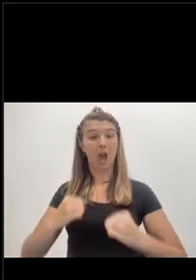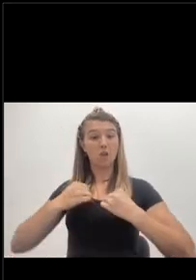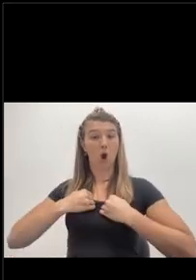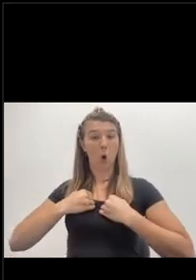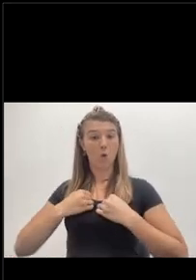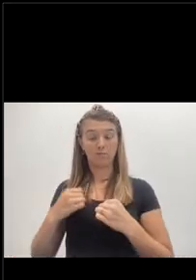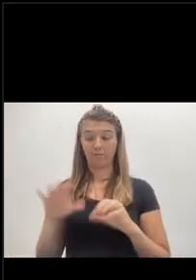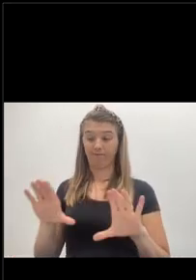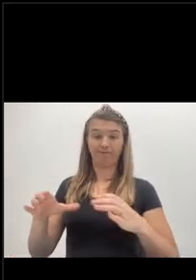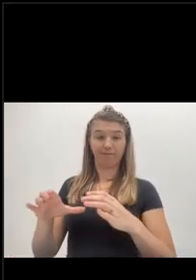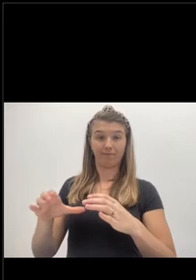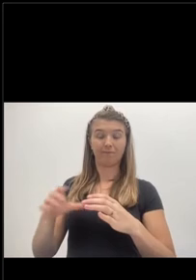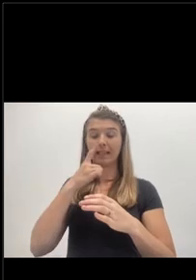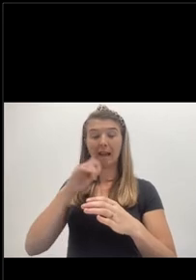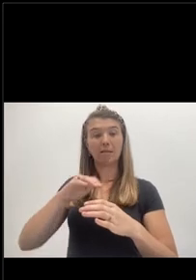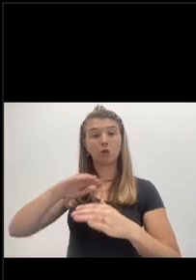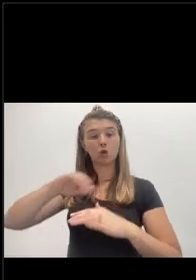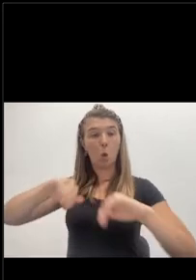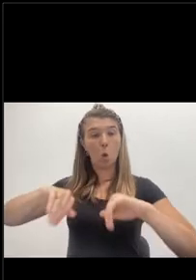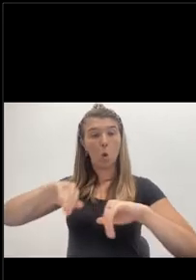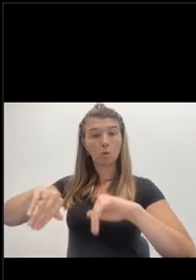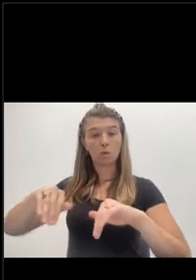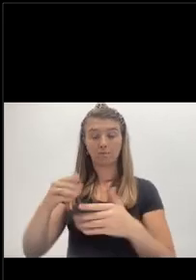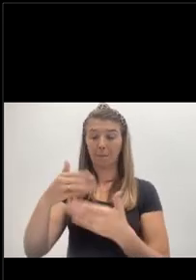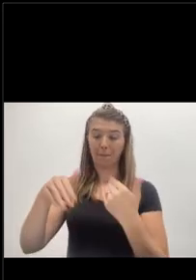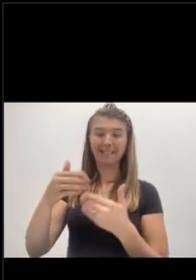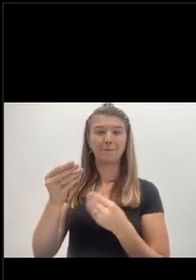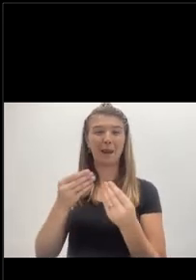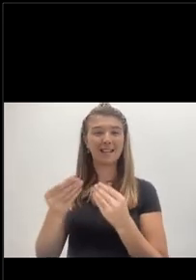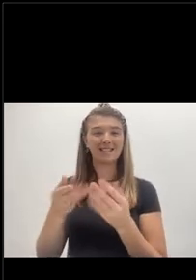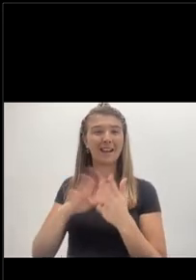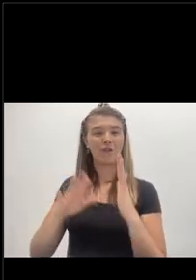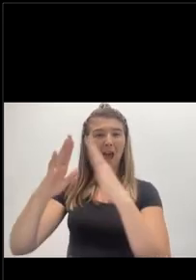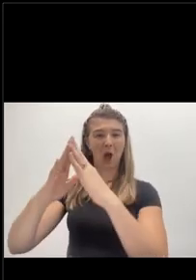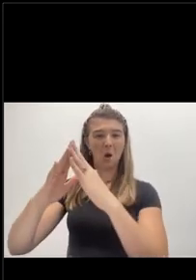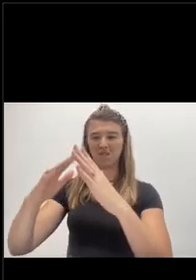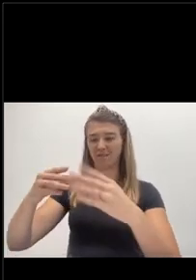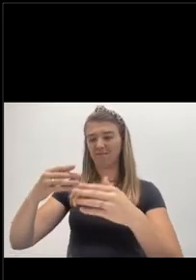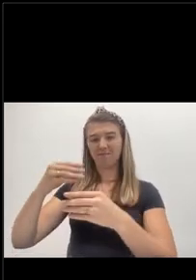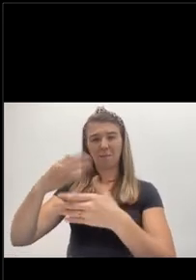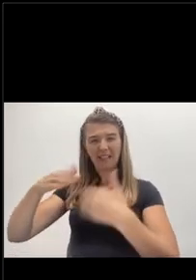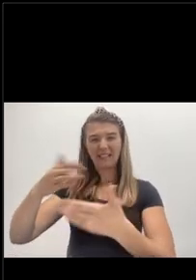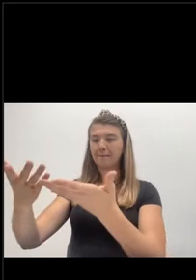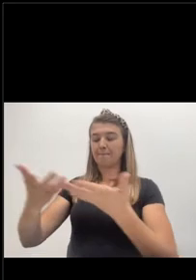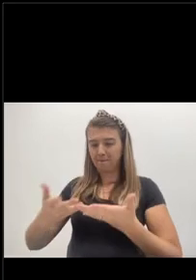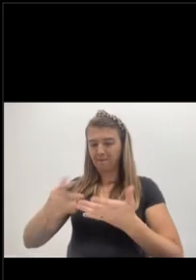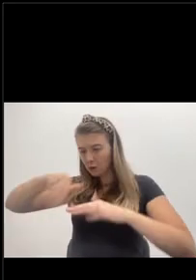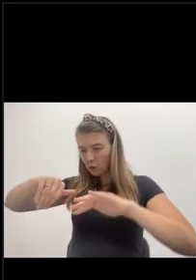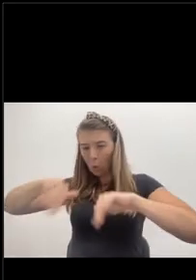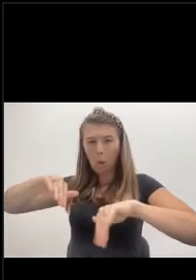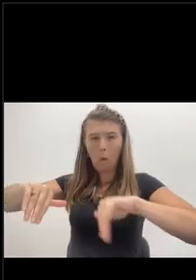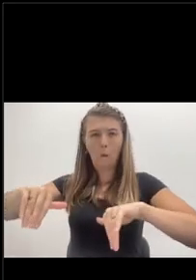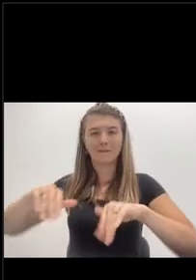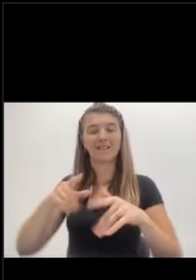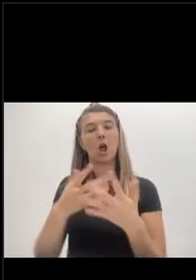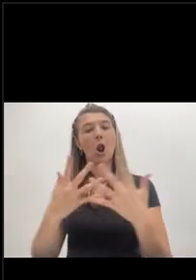sort mixed plastics waste from households. So we are taking in a lot of waste from the Wakefield Council